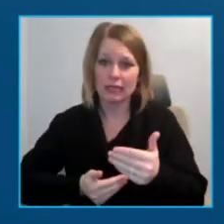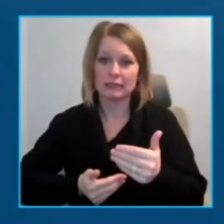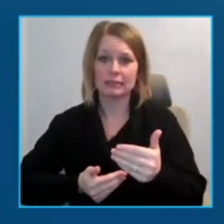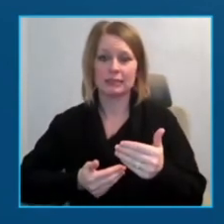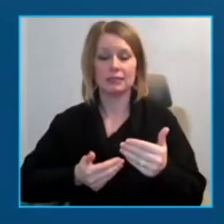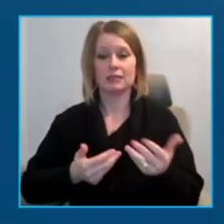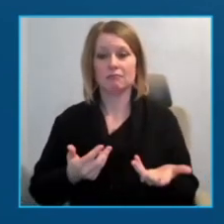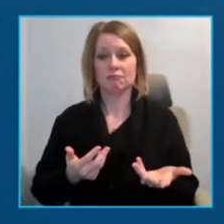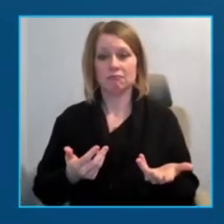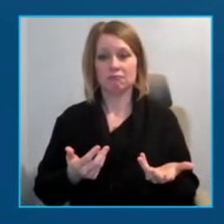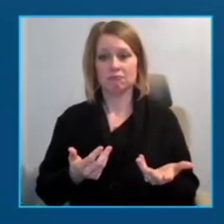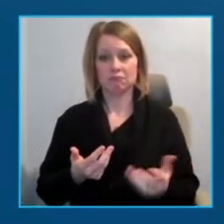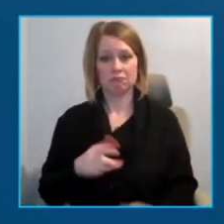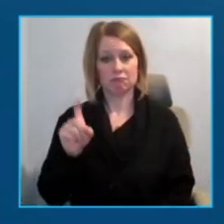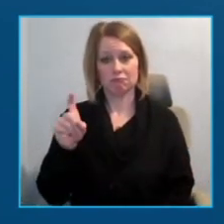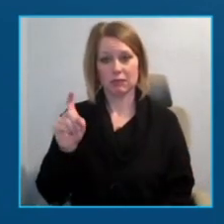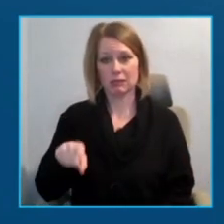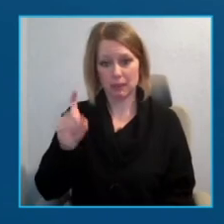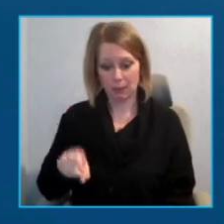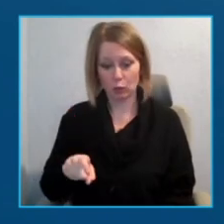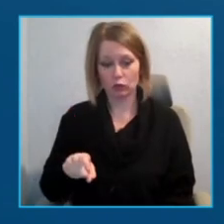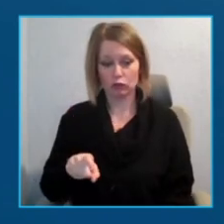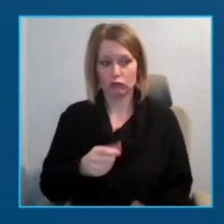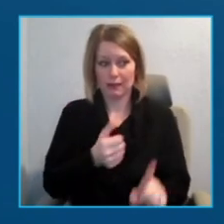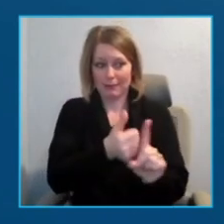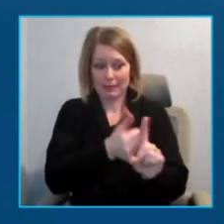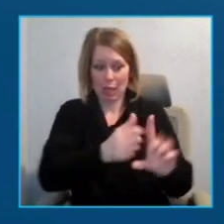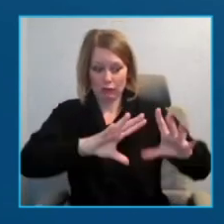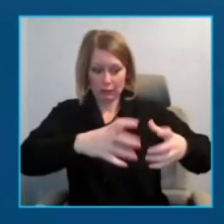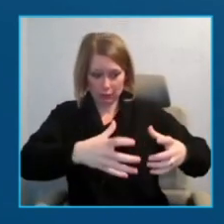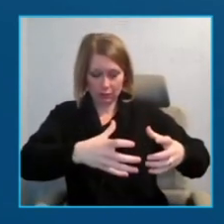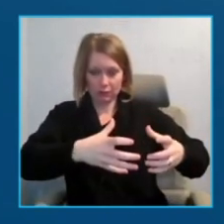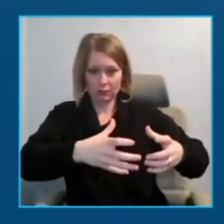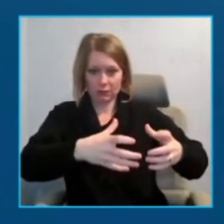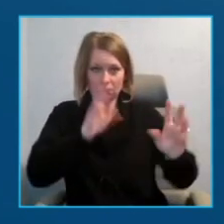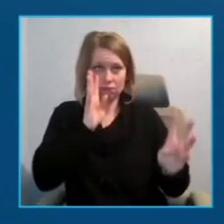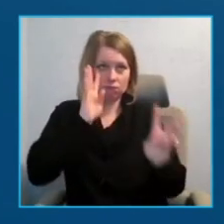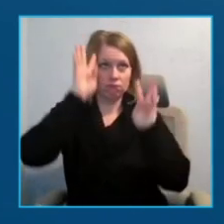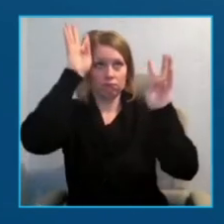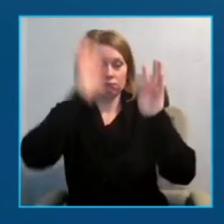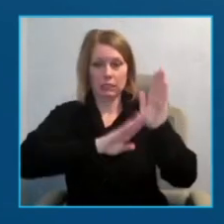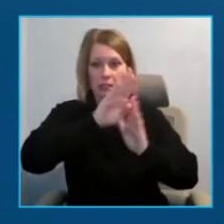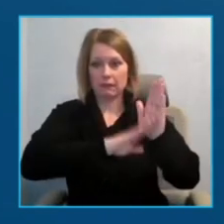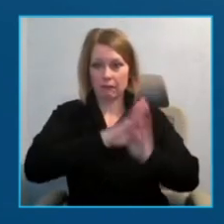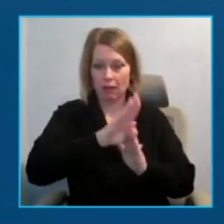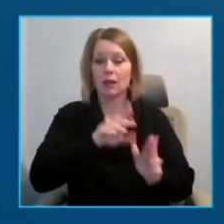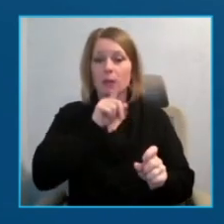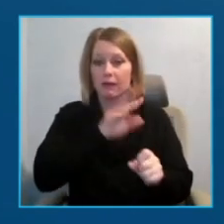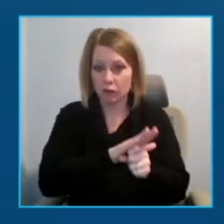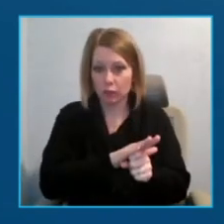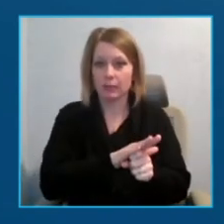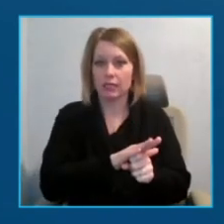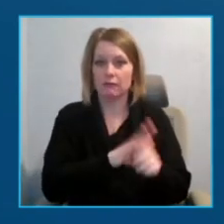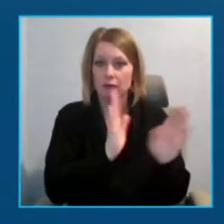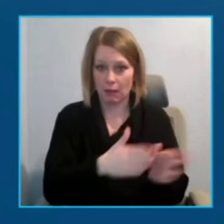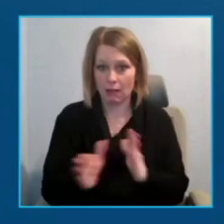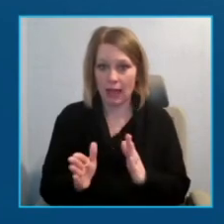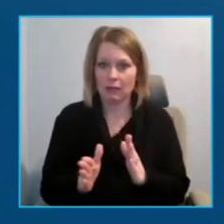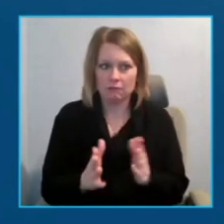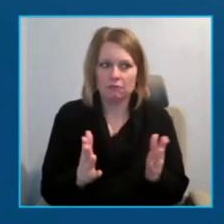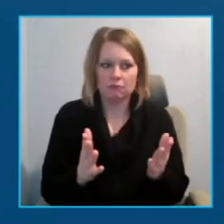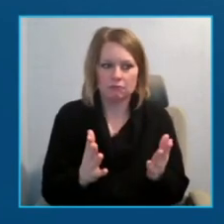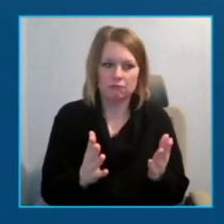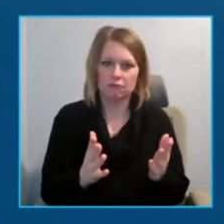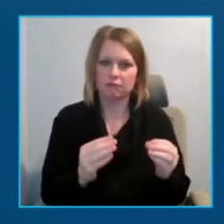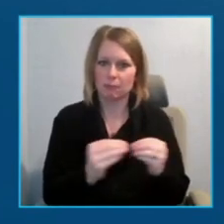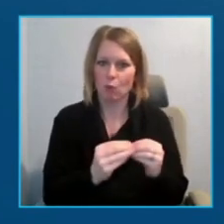they are to create an affirmative action plan that's drafted by an affirmative action committee that is more representative, a plan that